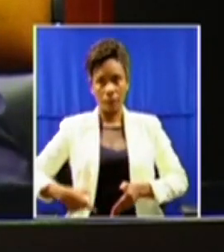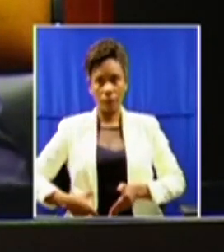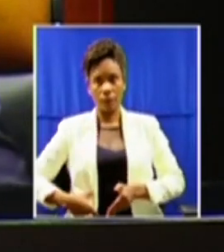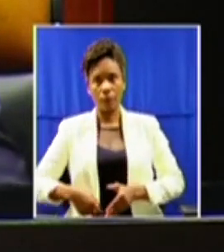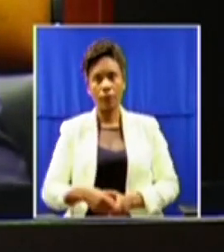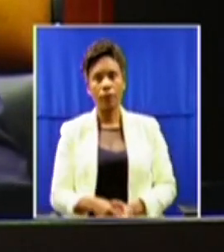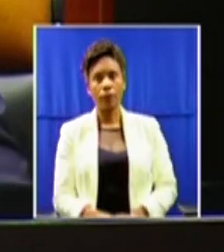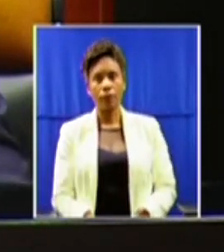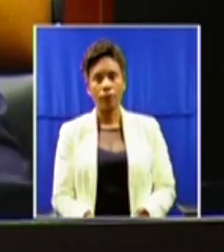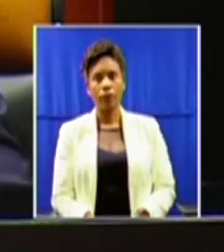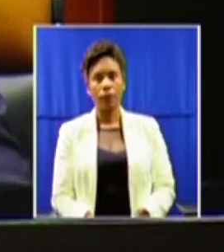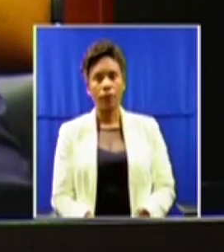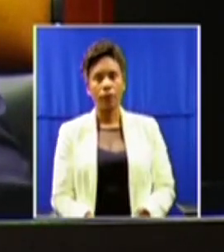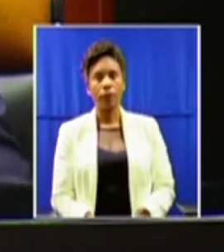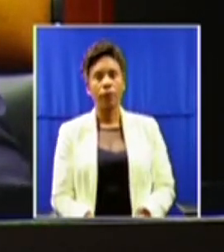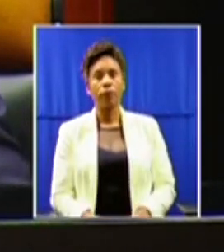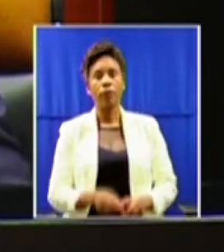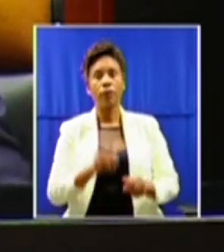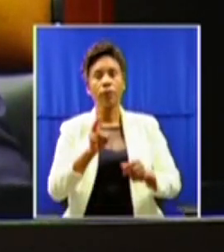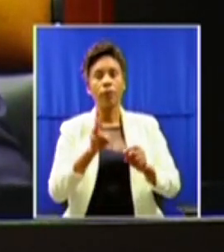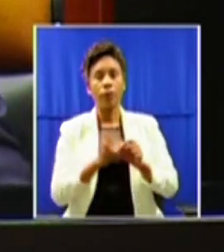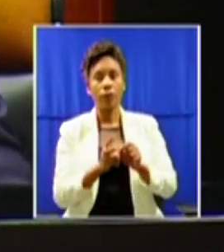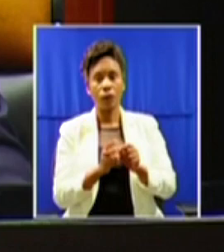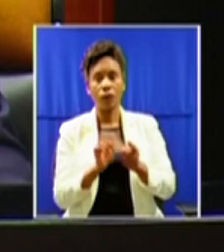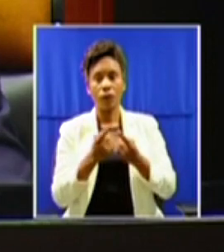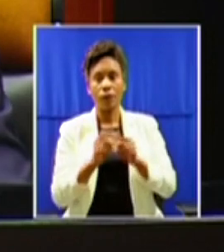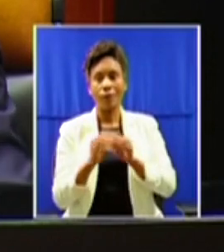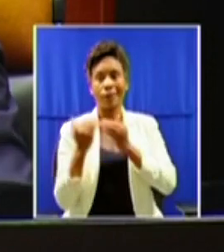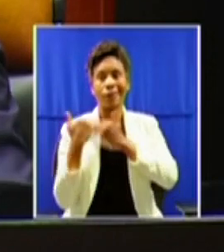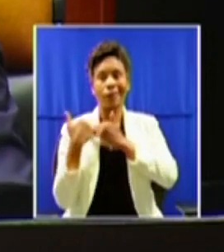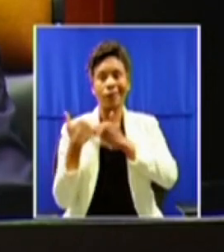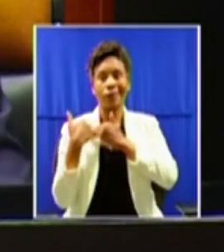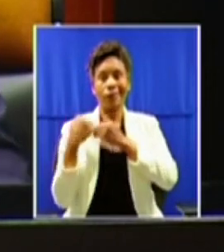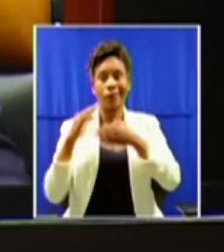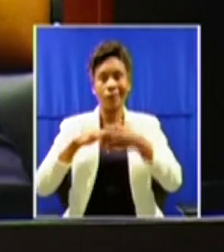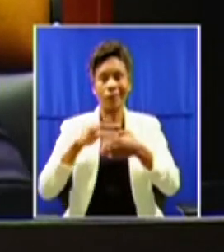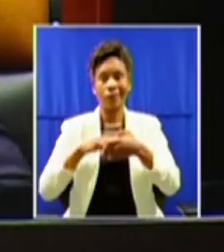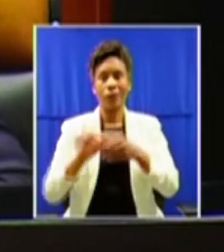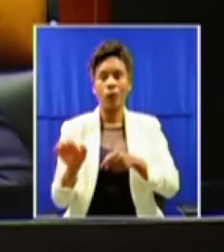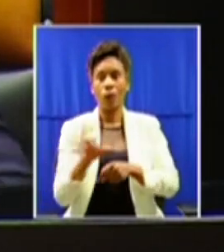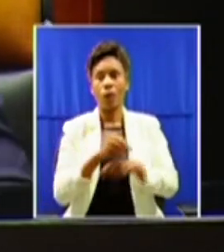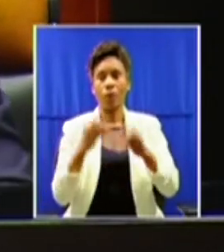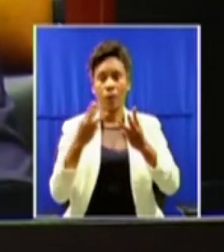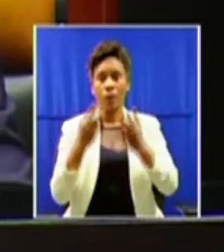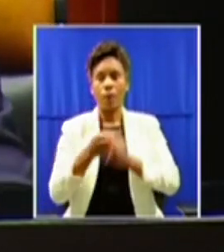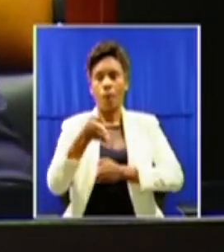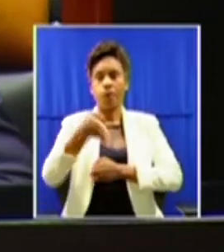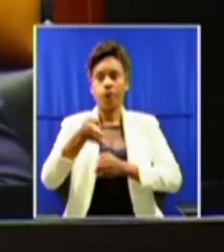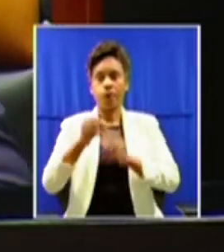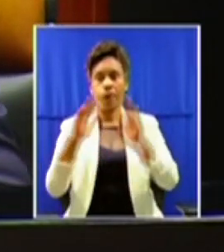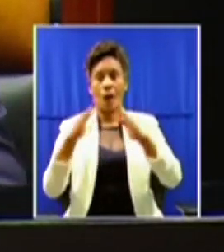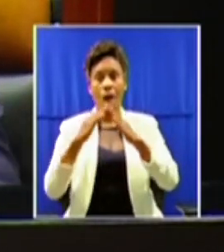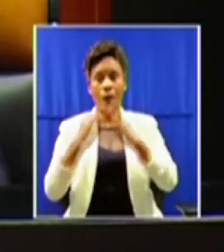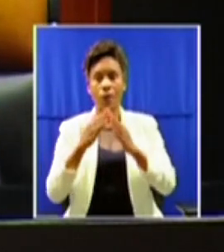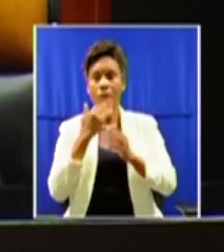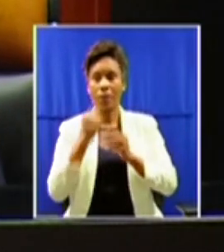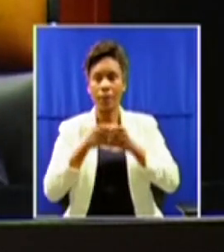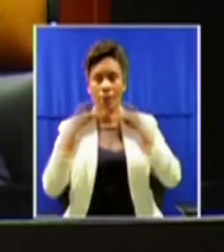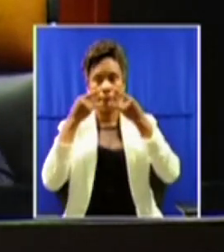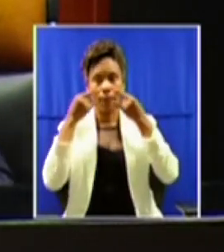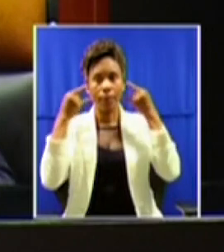Lastly, in the interest of safety for all present in the chamber, please keep your masks on and sit in